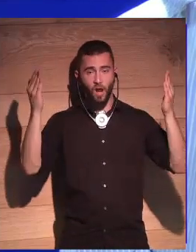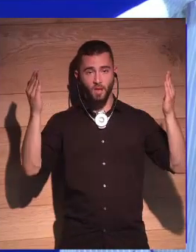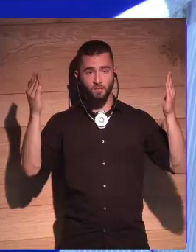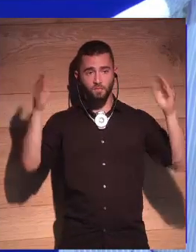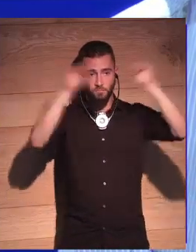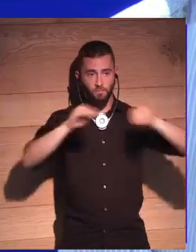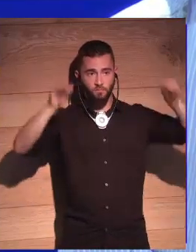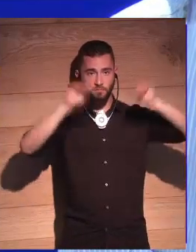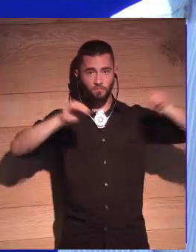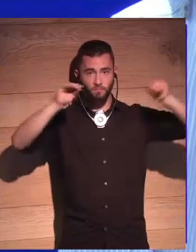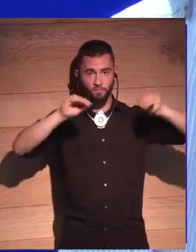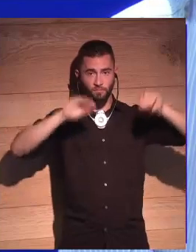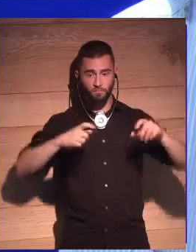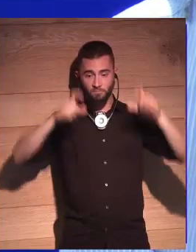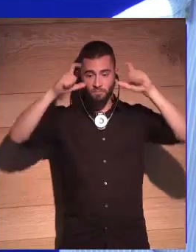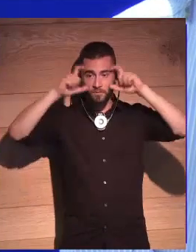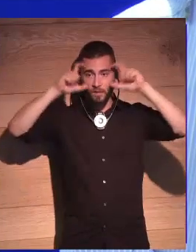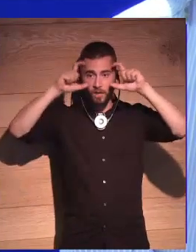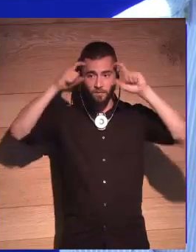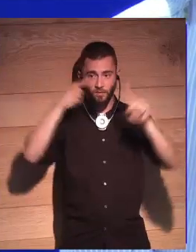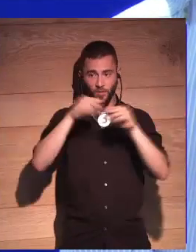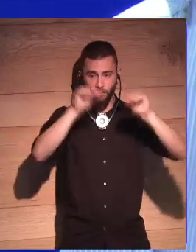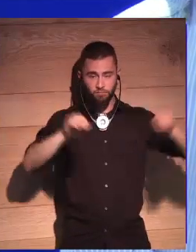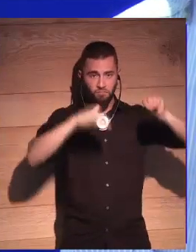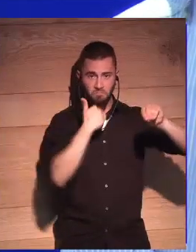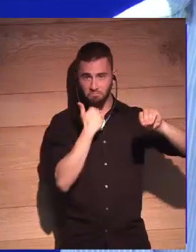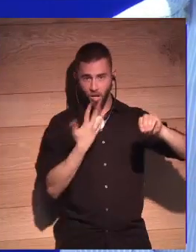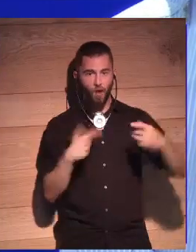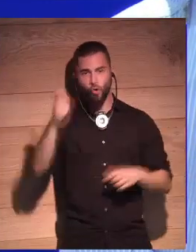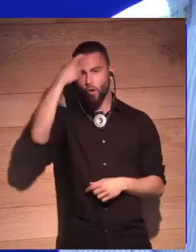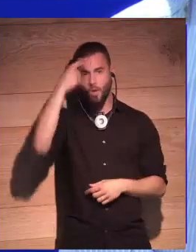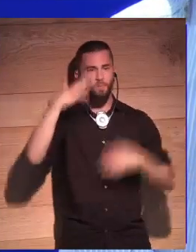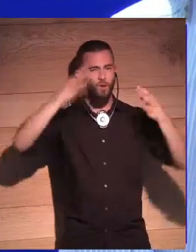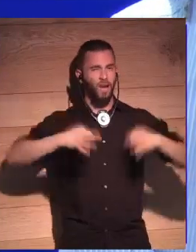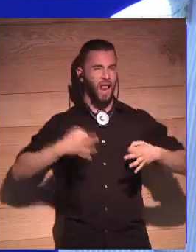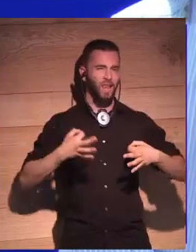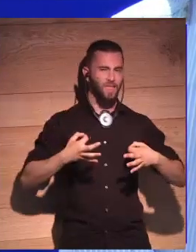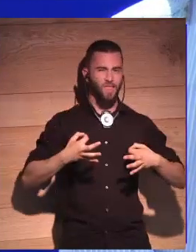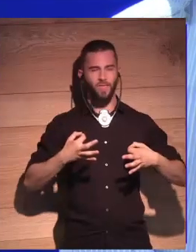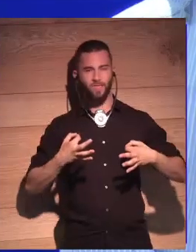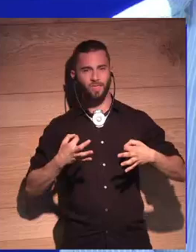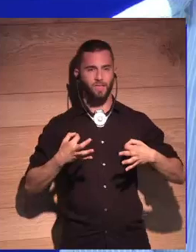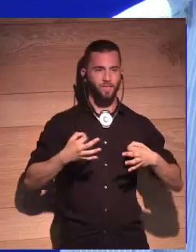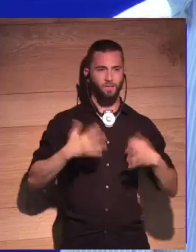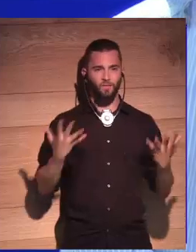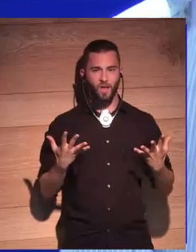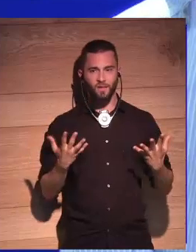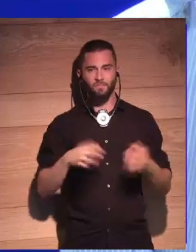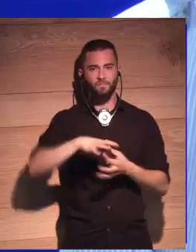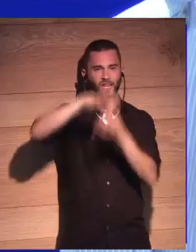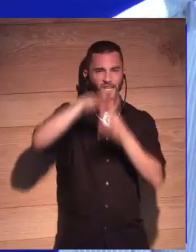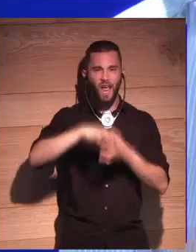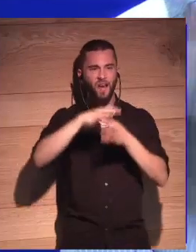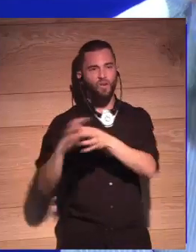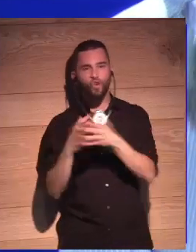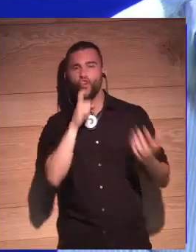in virtual reality? Are we going to teach them how to use headsets in order to train someone? What is the concept of